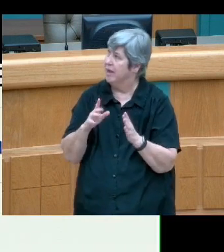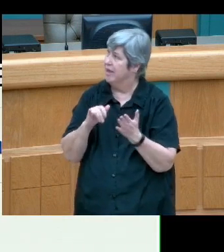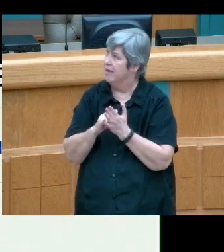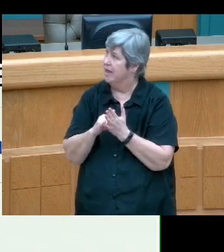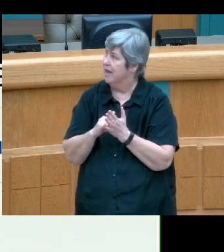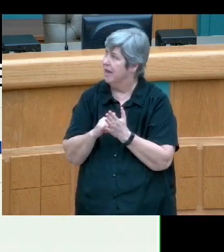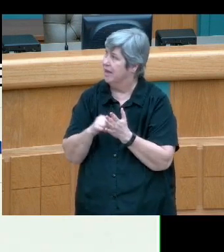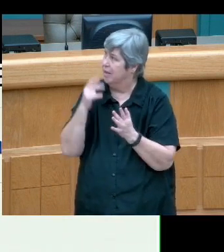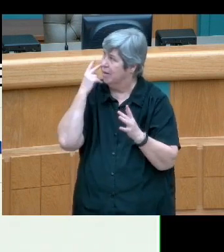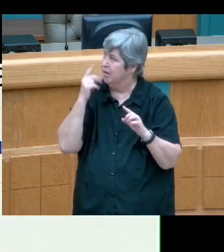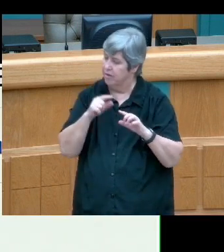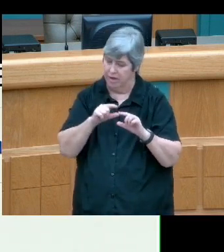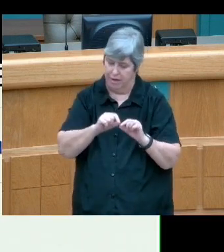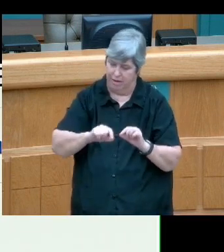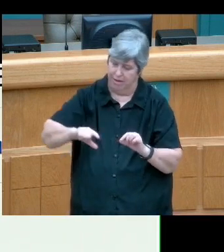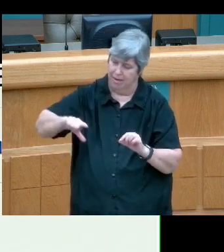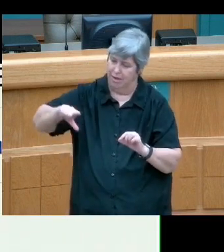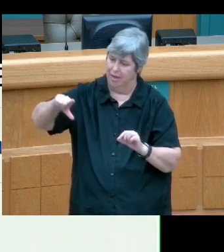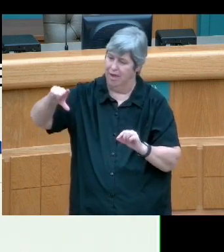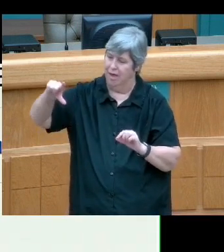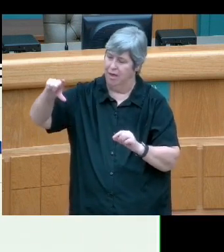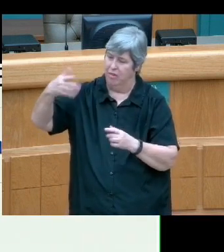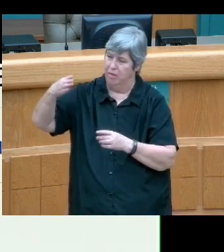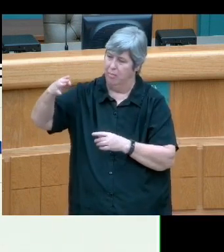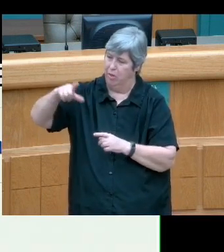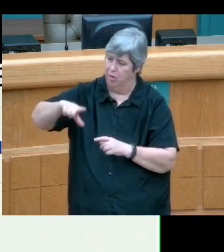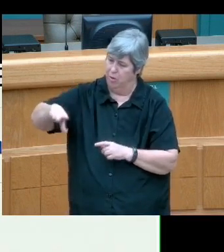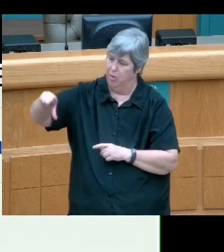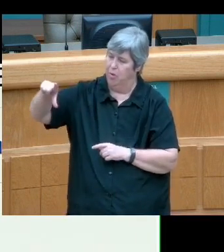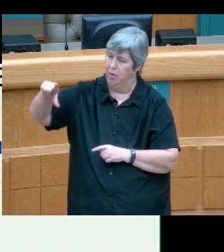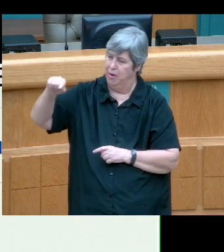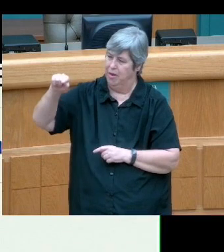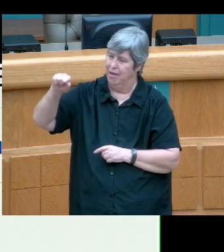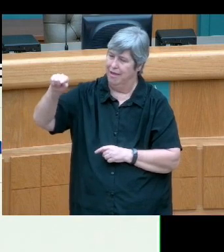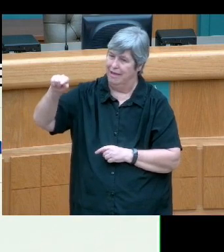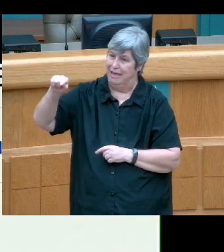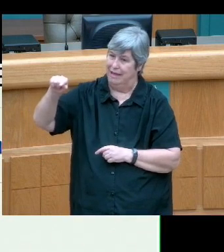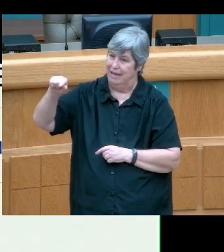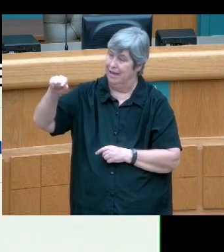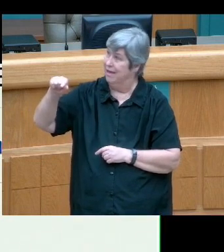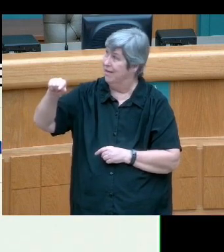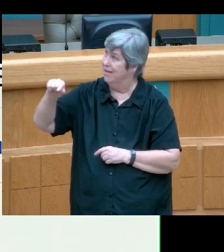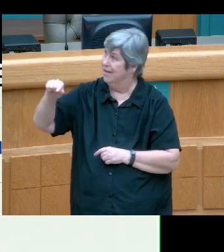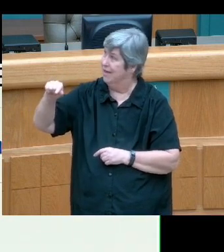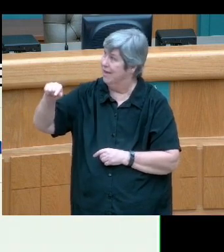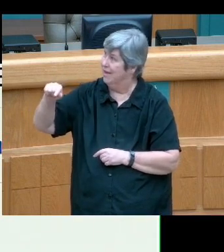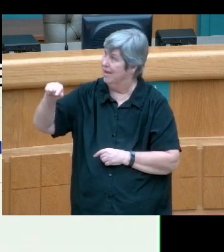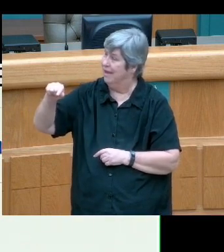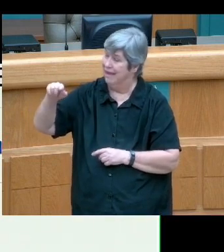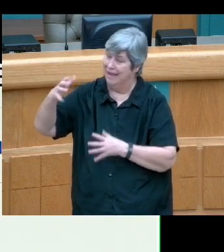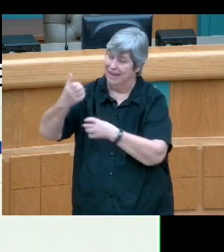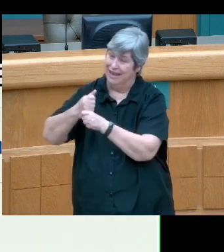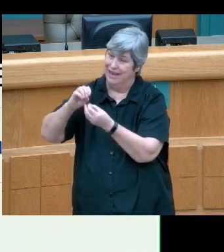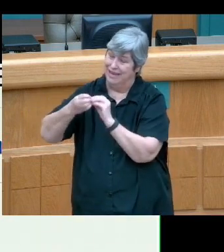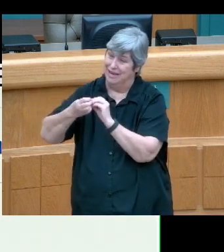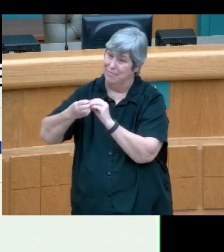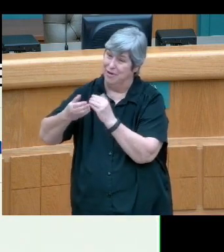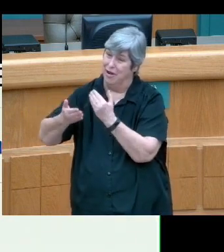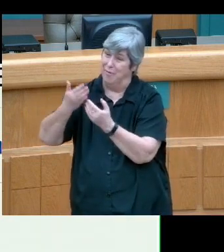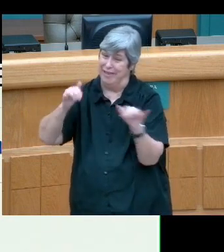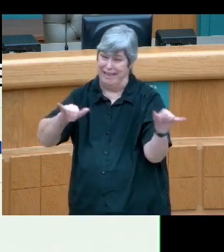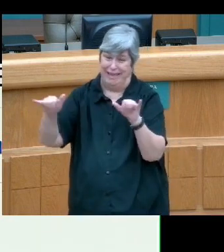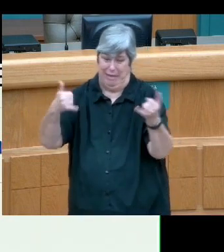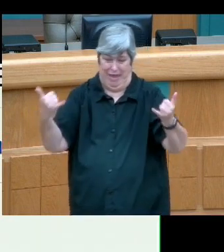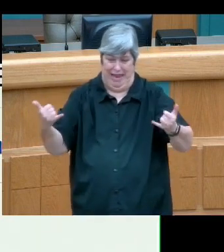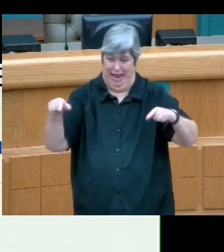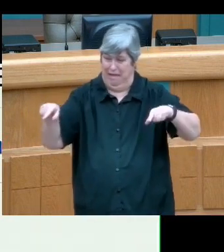now, where you see the top end of that ribbon increasing, and attaining a number that's somewhere near where we're at now